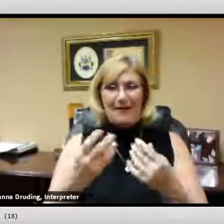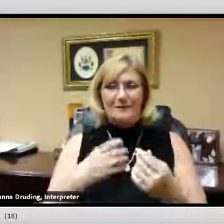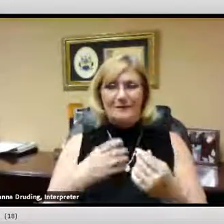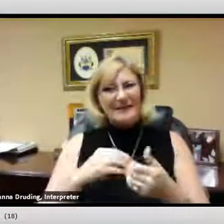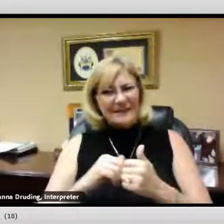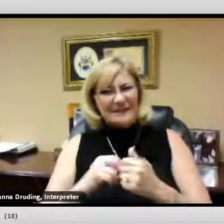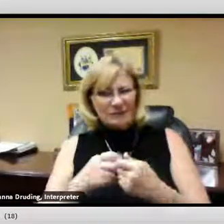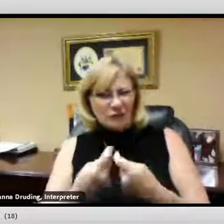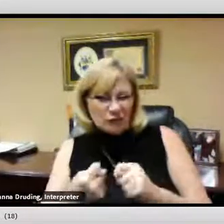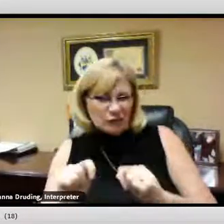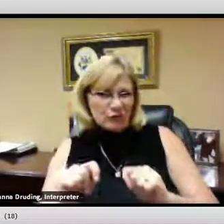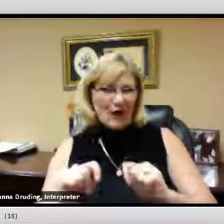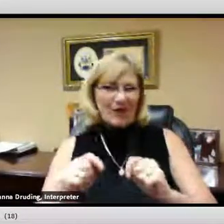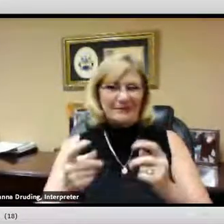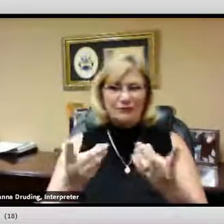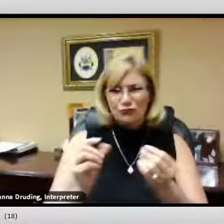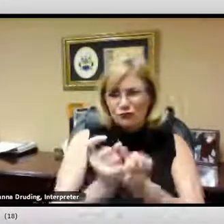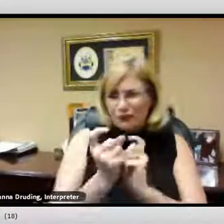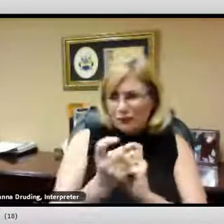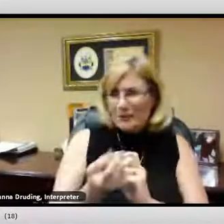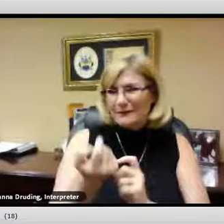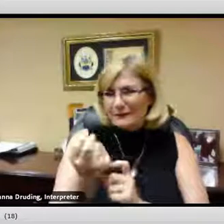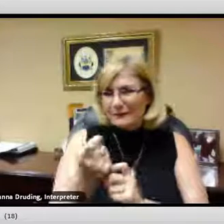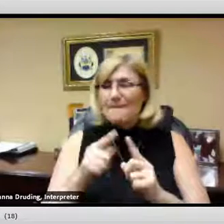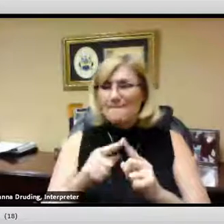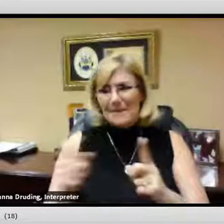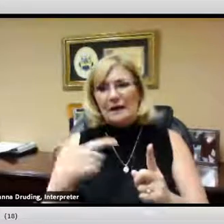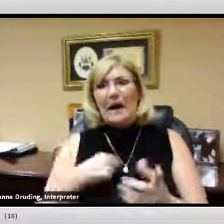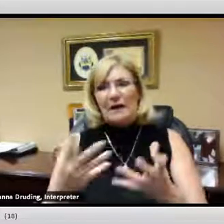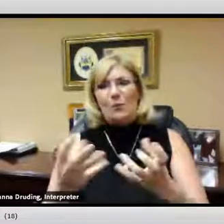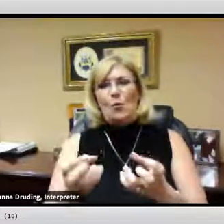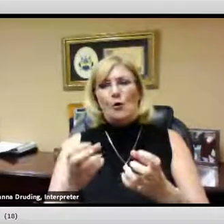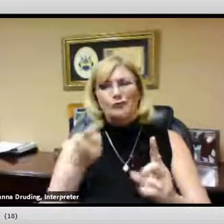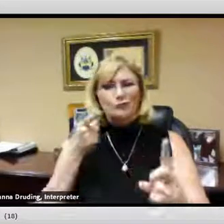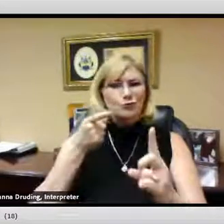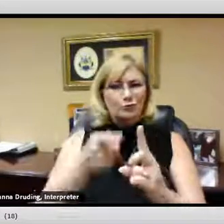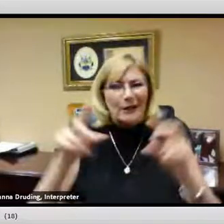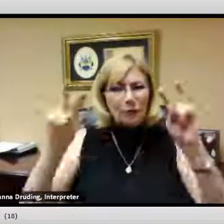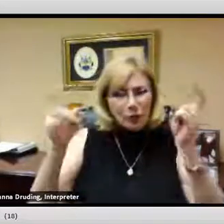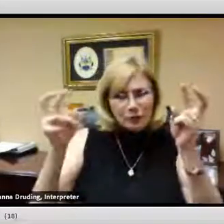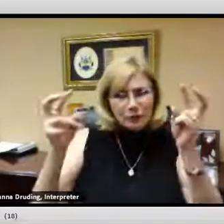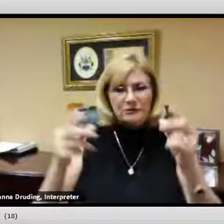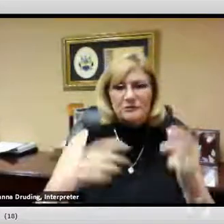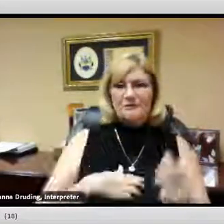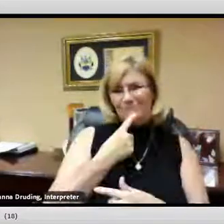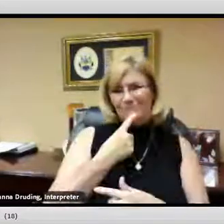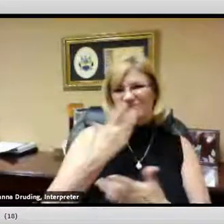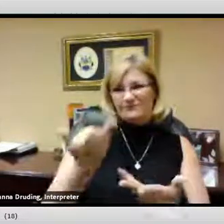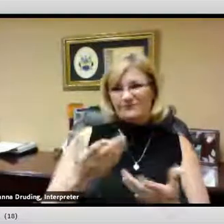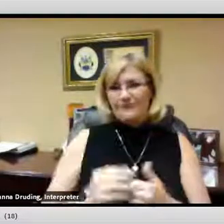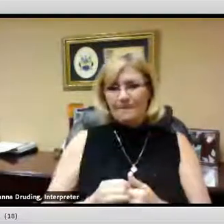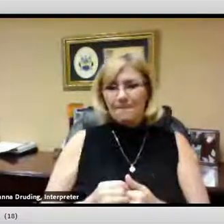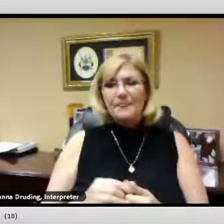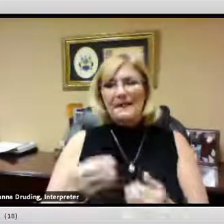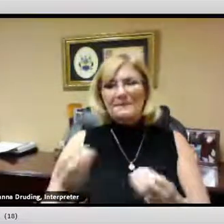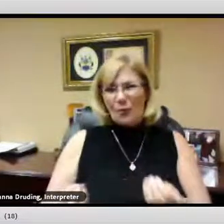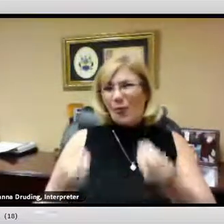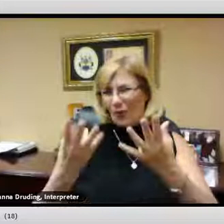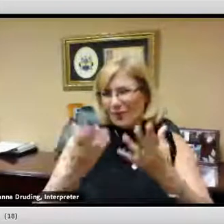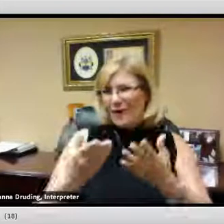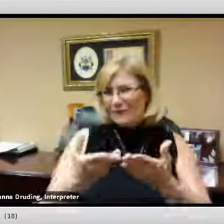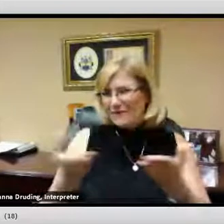but there are some places where there are direct quotations that I've stated, but just a caveat that a